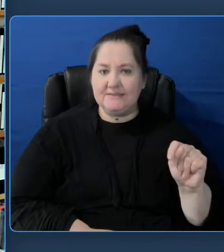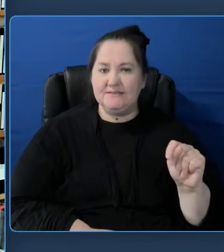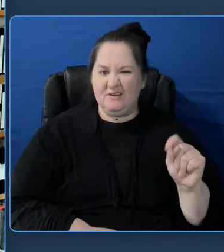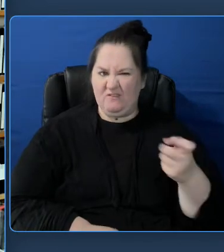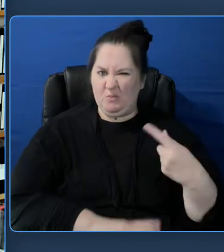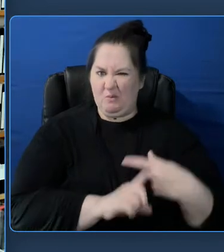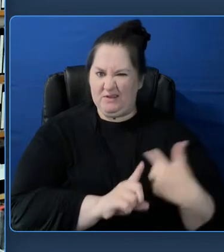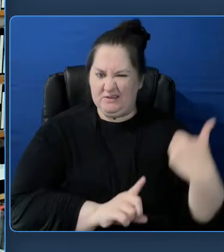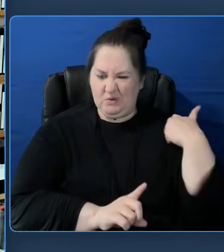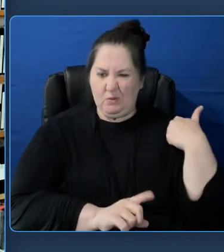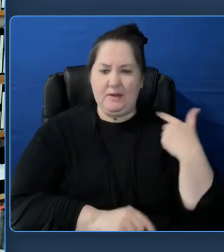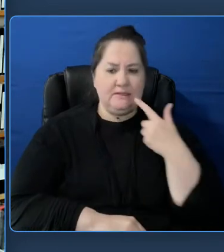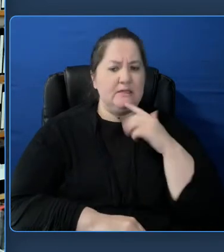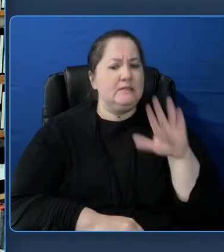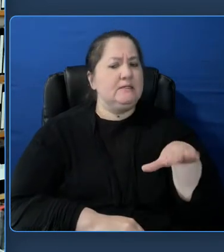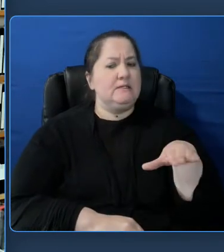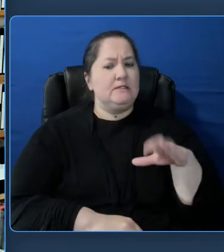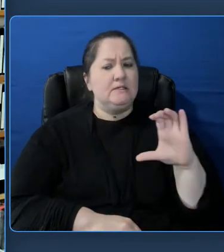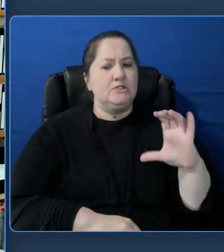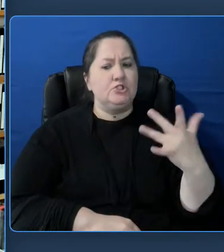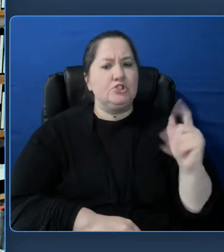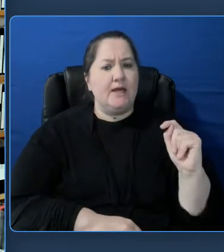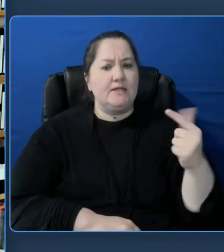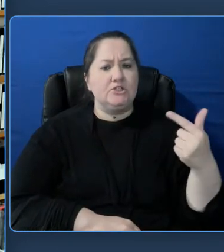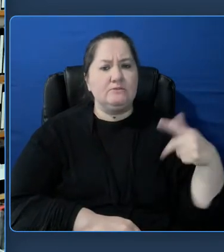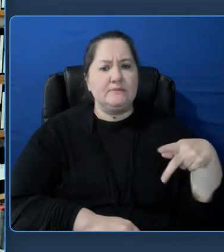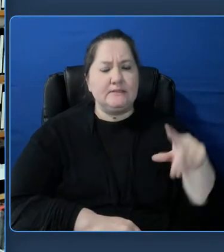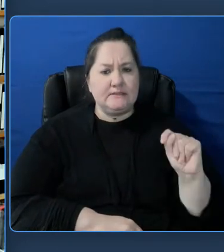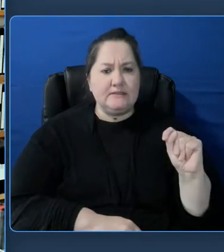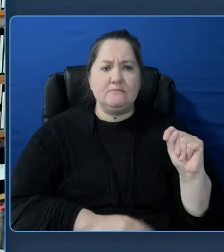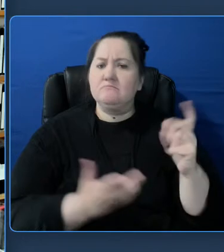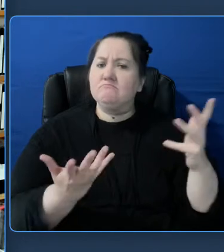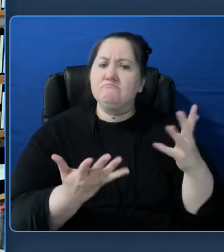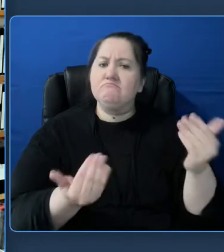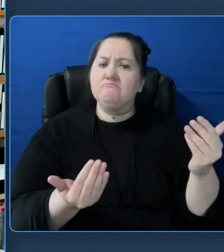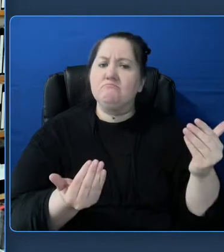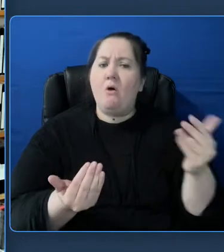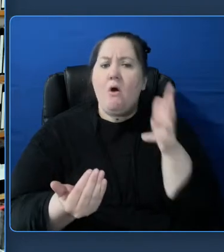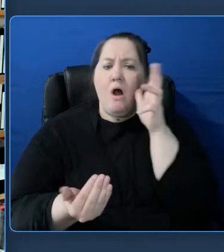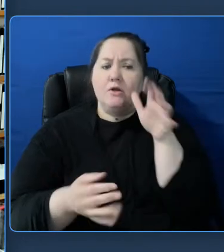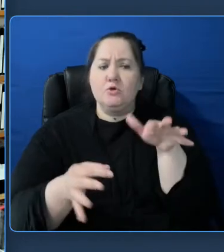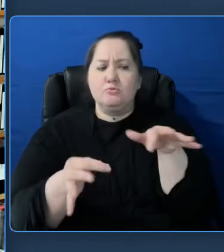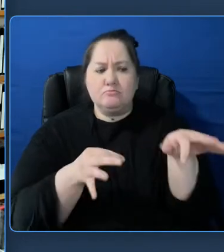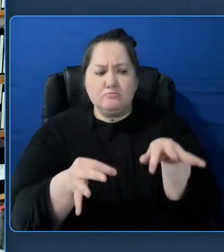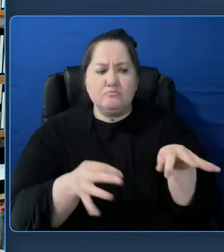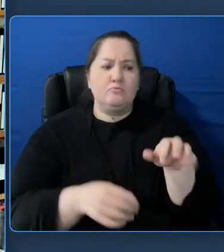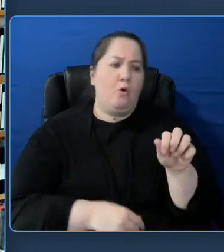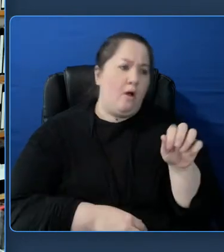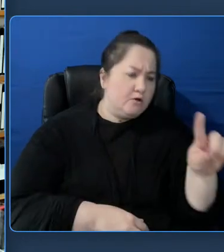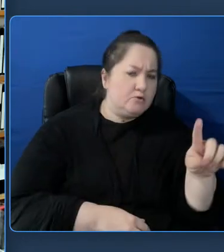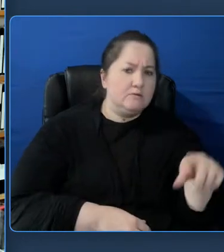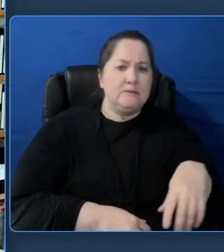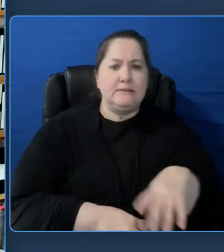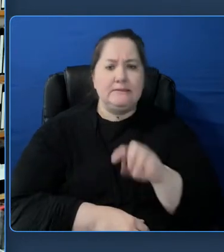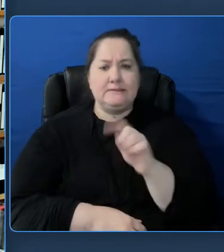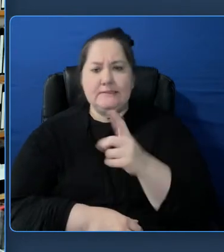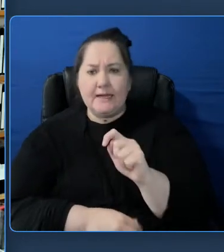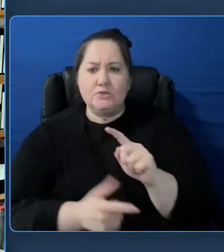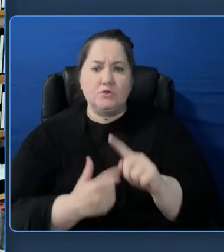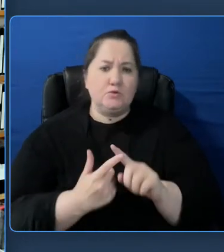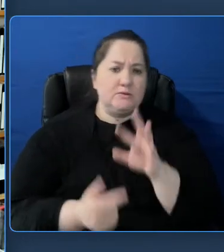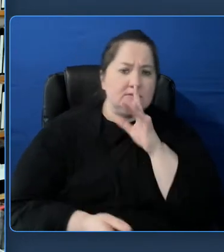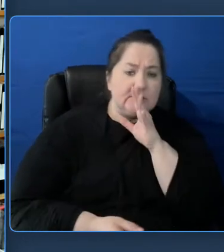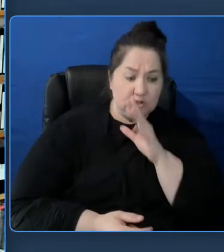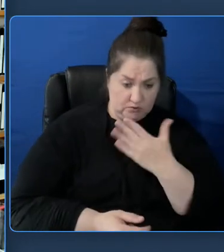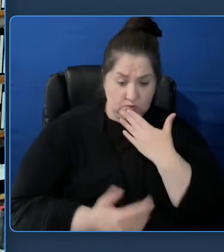months ago. I said, hey, ChatGPT, tell me about audio description and the use of text-to-speech.